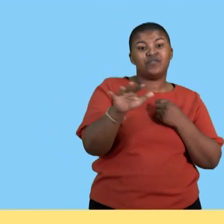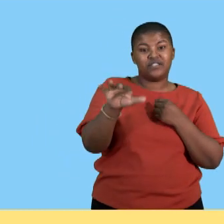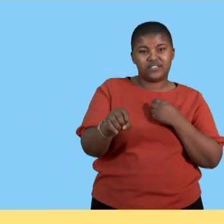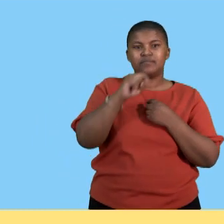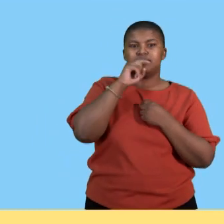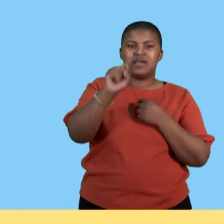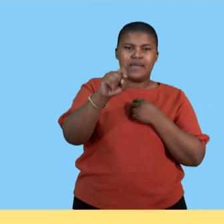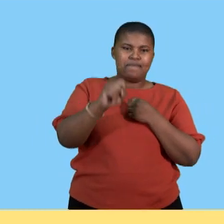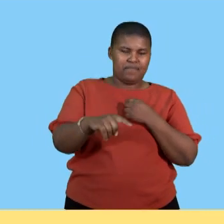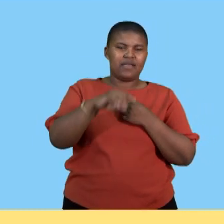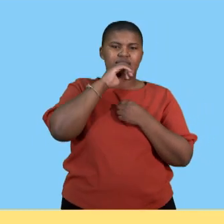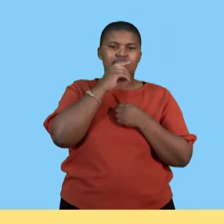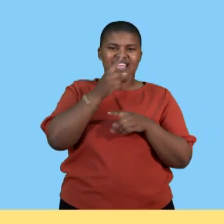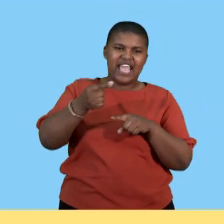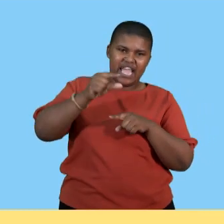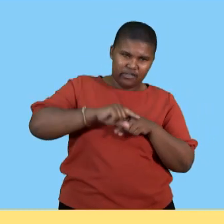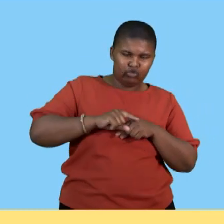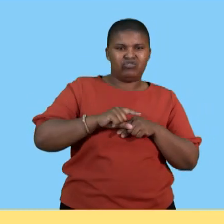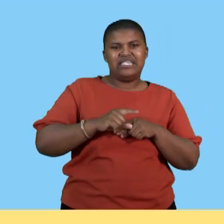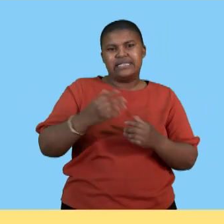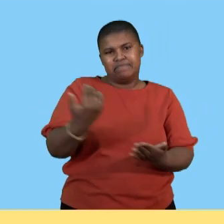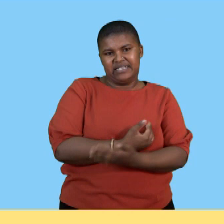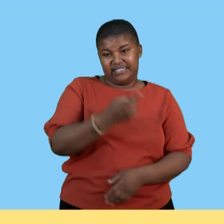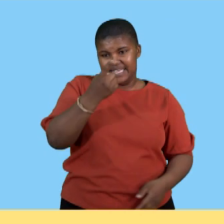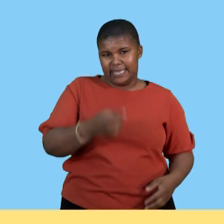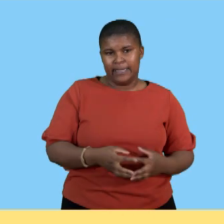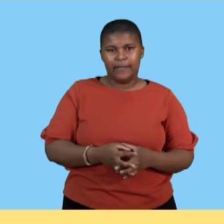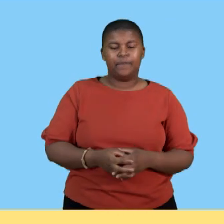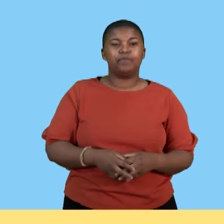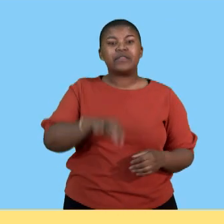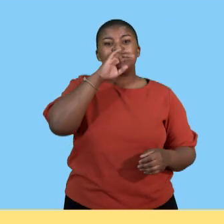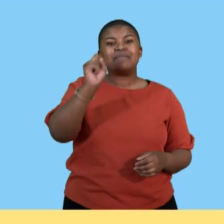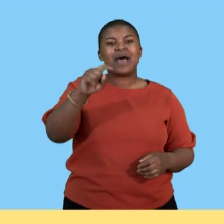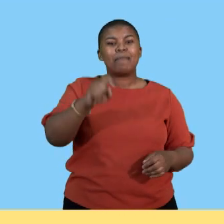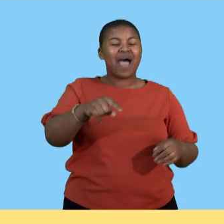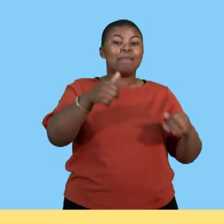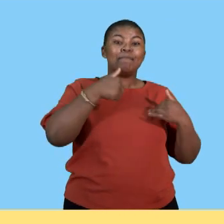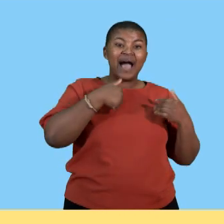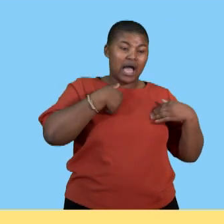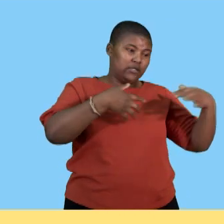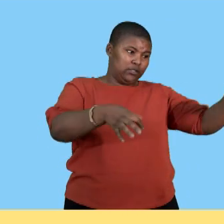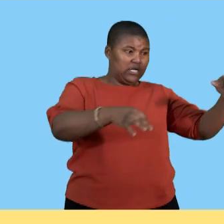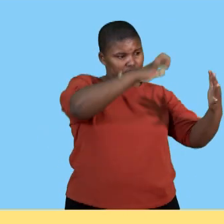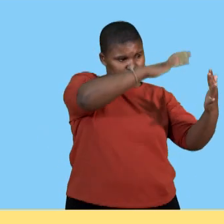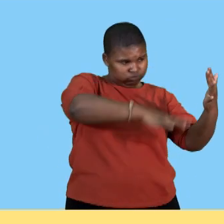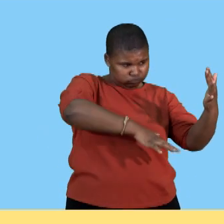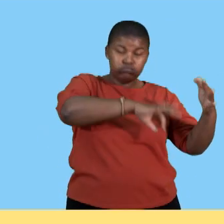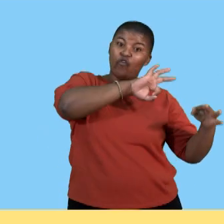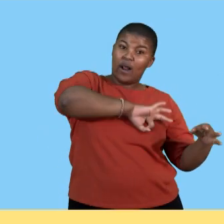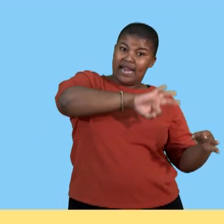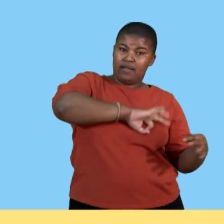1,250. That becomes the interest that is outstanding. So in my statement of comprehensive income, I'll therefore come and